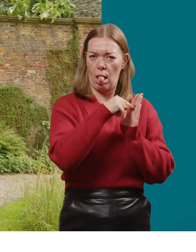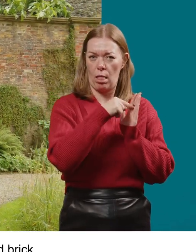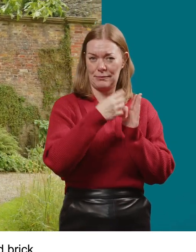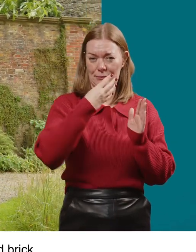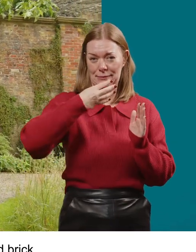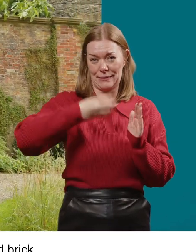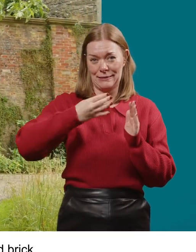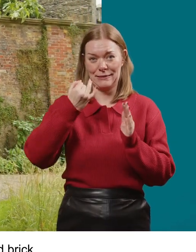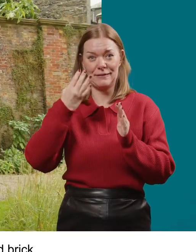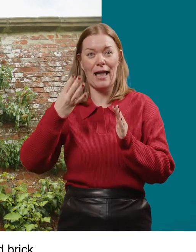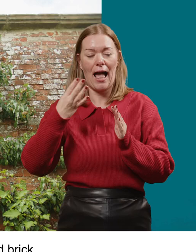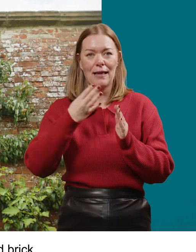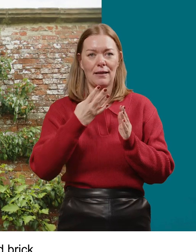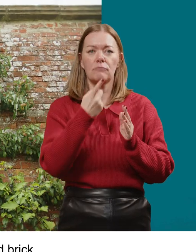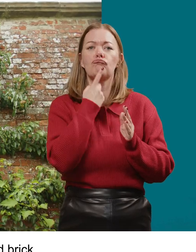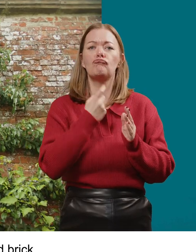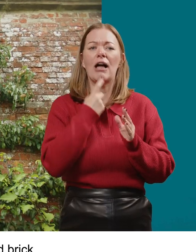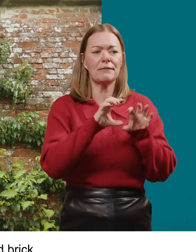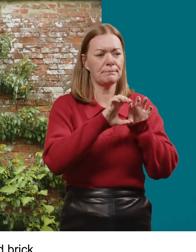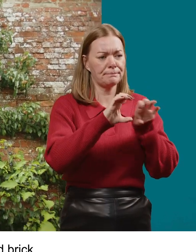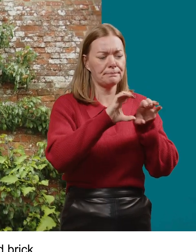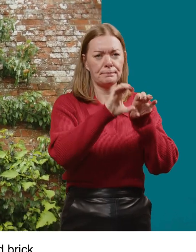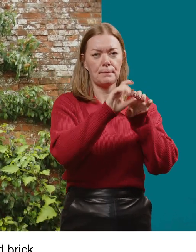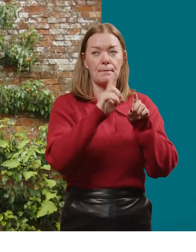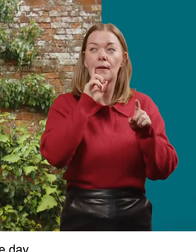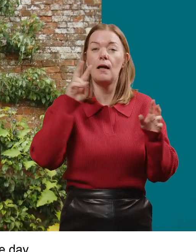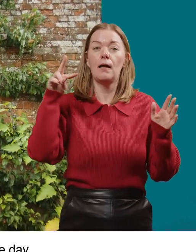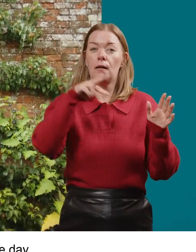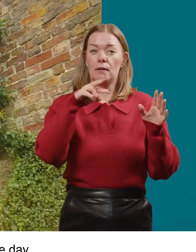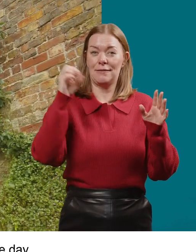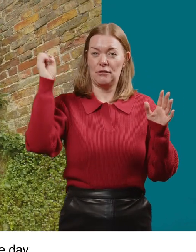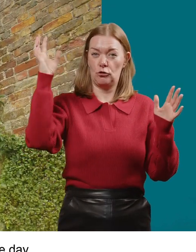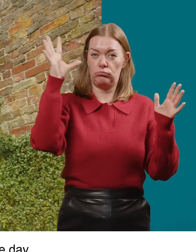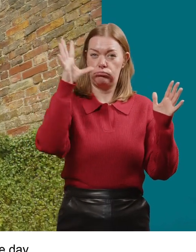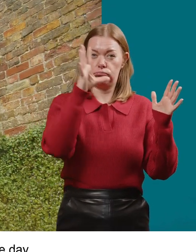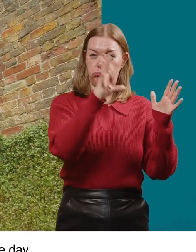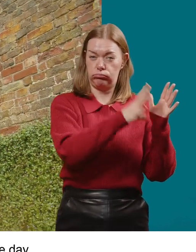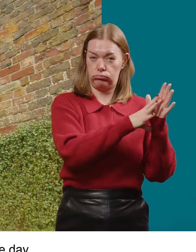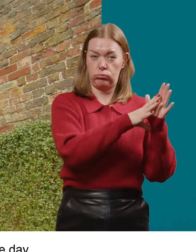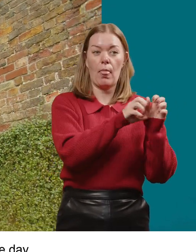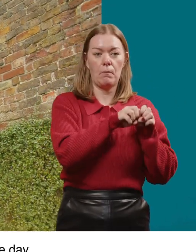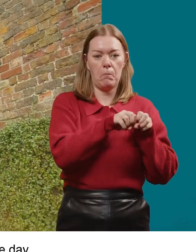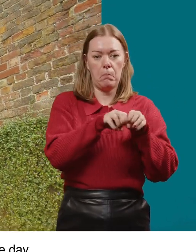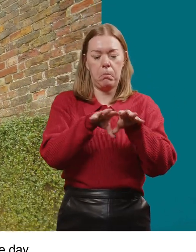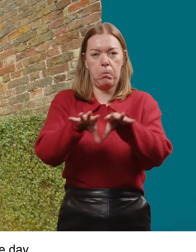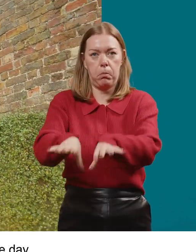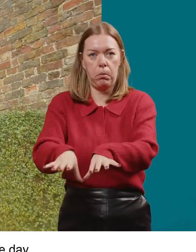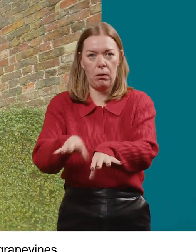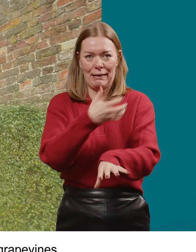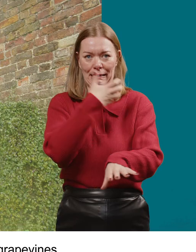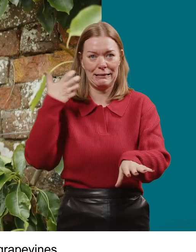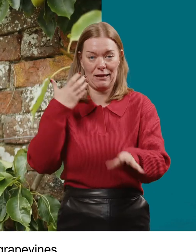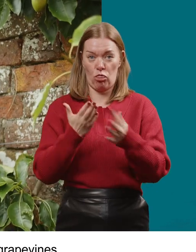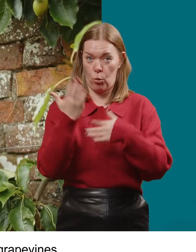1739. The wall is faced with red brick, and as it's south-facing, it absorbs the heat in the day and disperses it like a